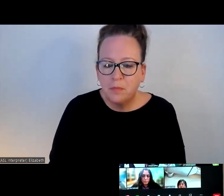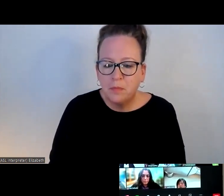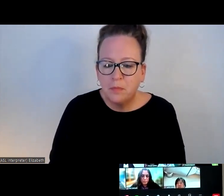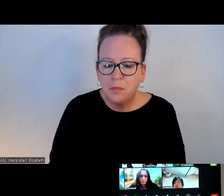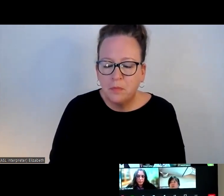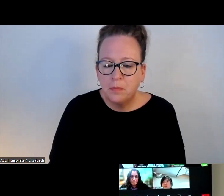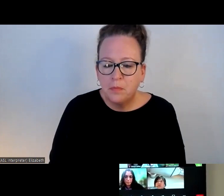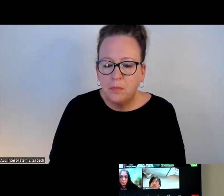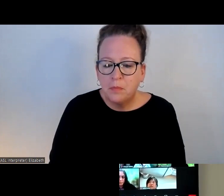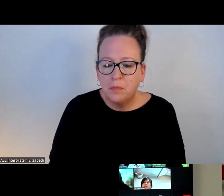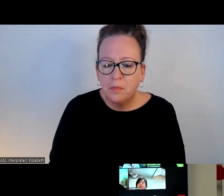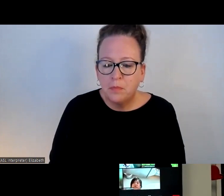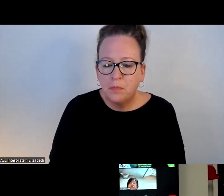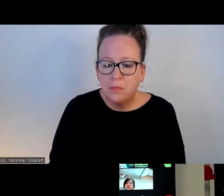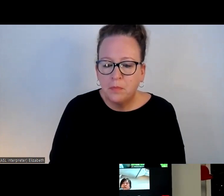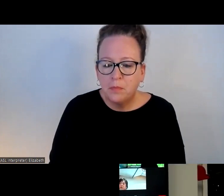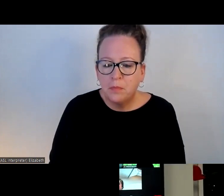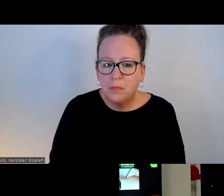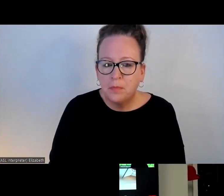Yes. Thanks, Kalila.